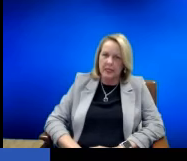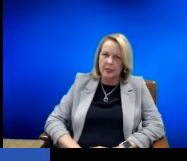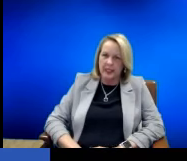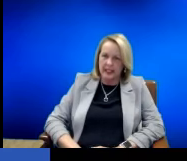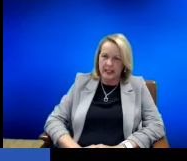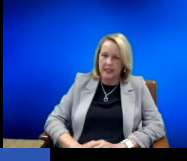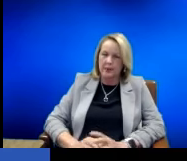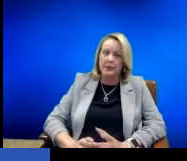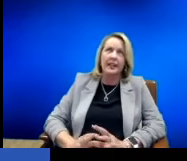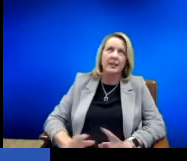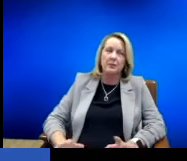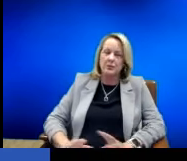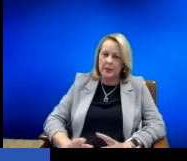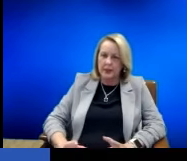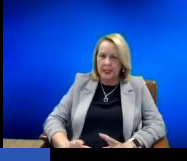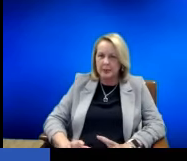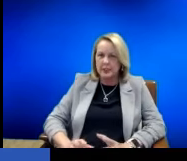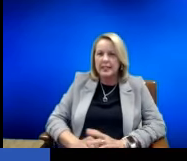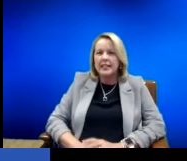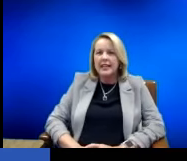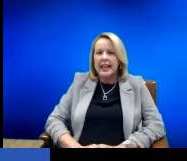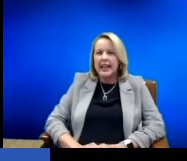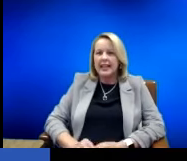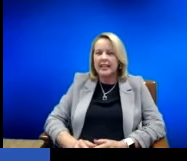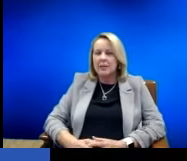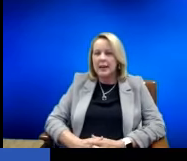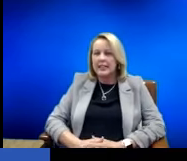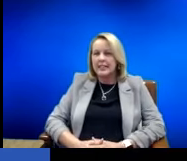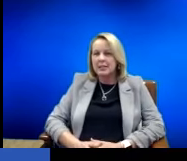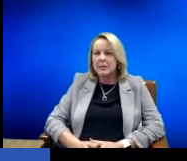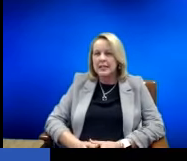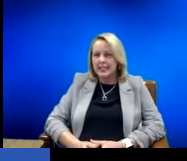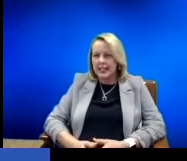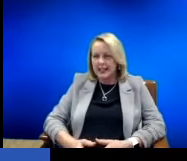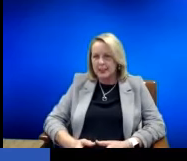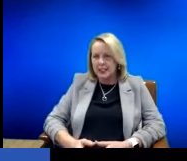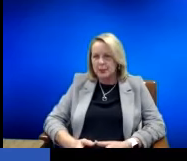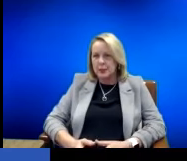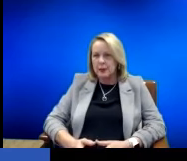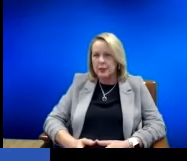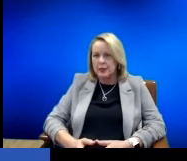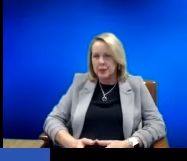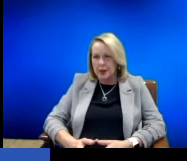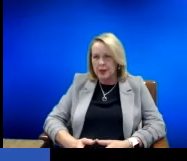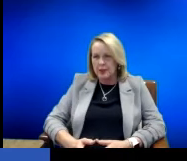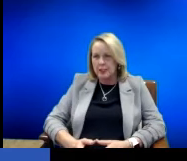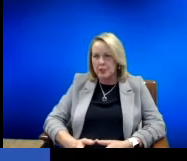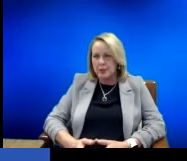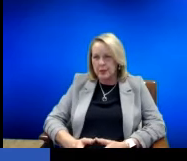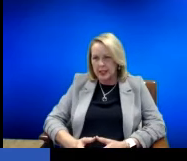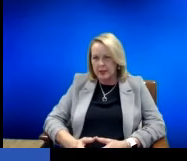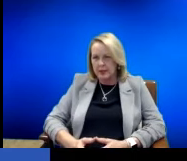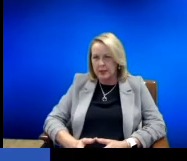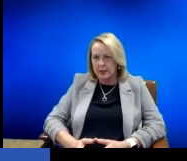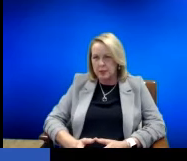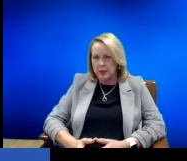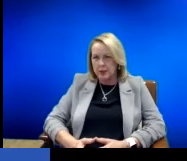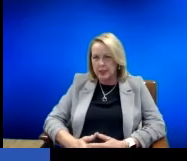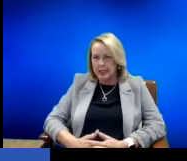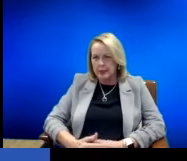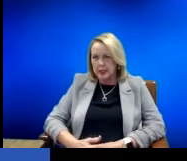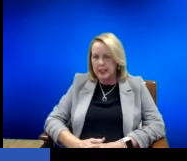invested with ABLE programs, and about $10 million has been withdrawn or distributed through